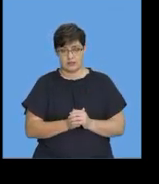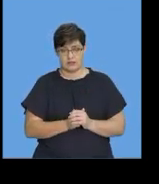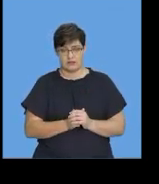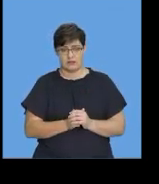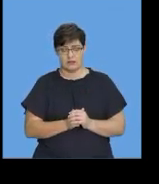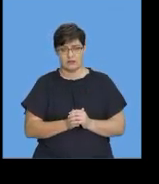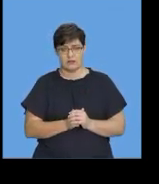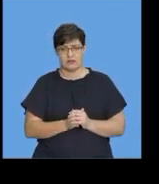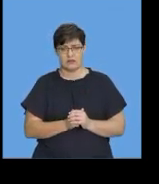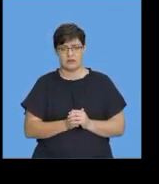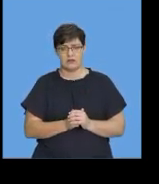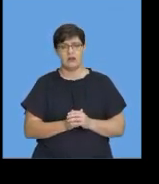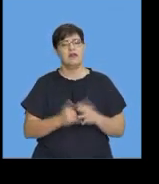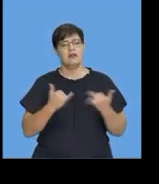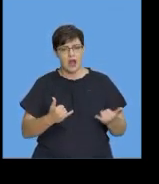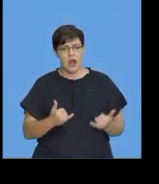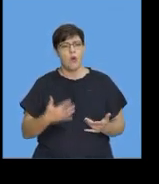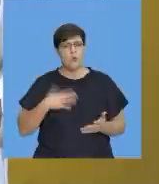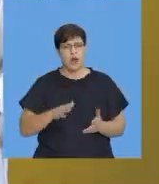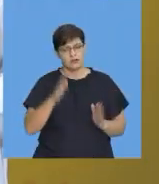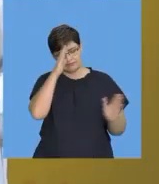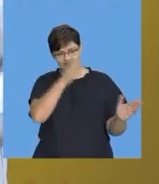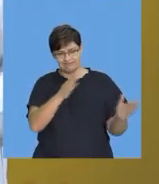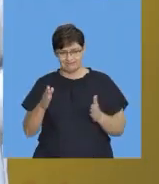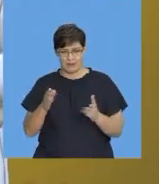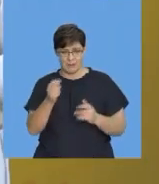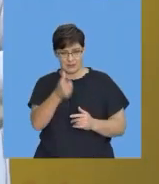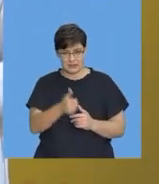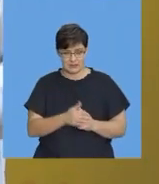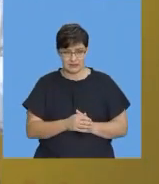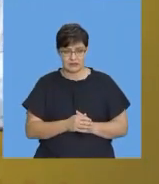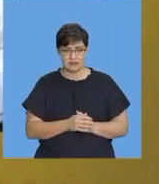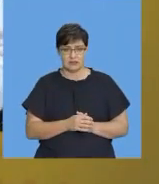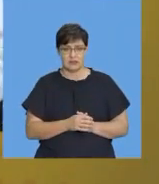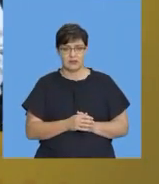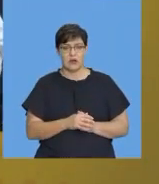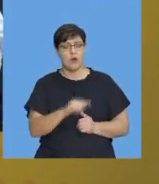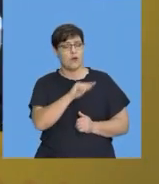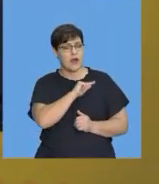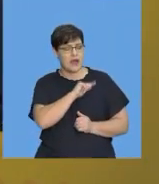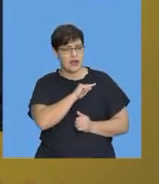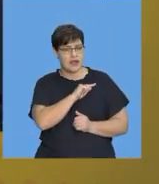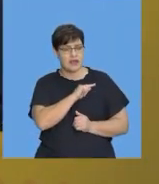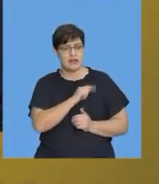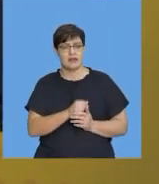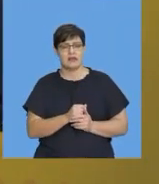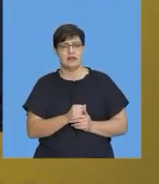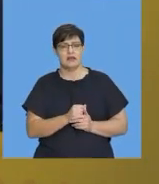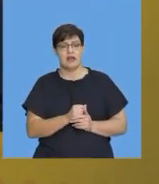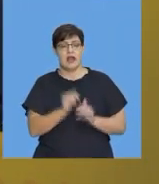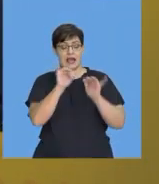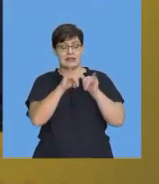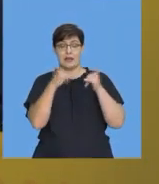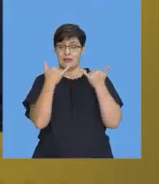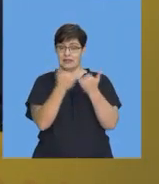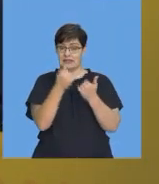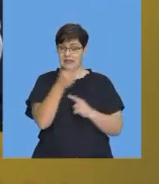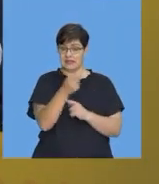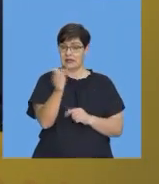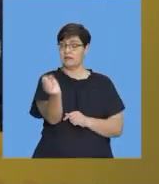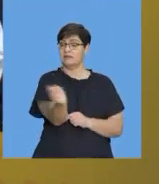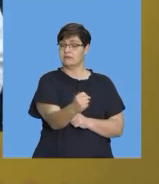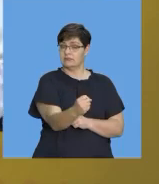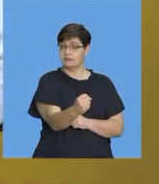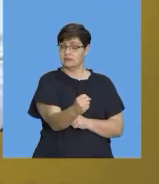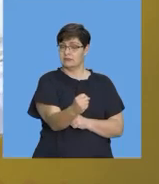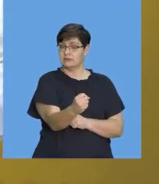I'd just like to take you away from this question for a while. Because remember, a company also appoints